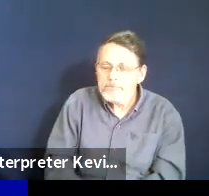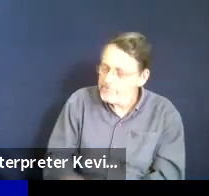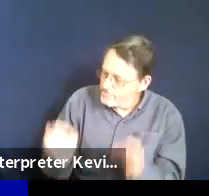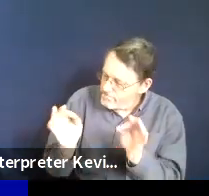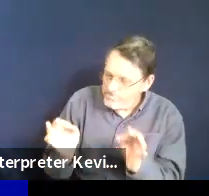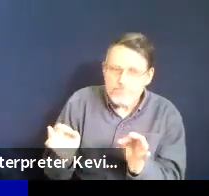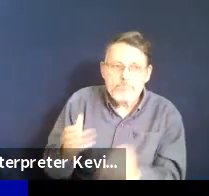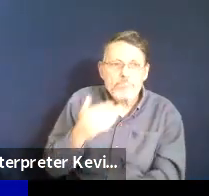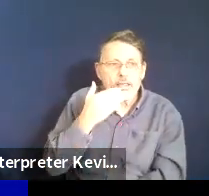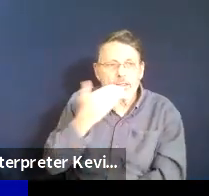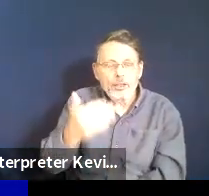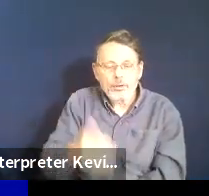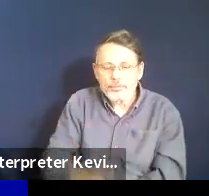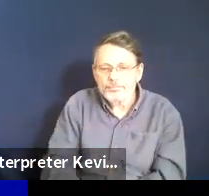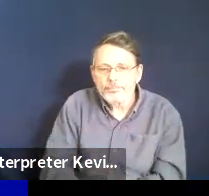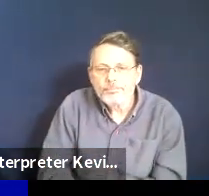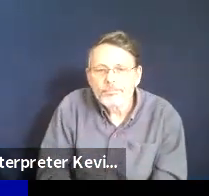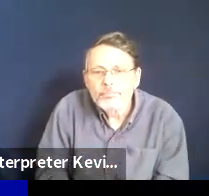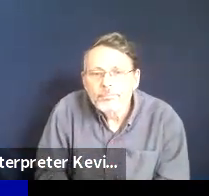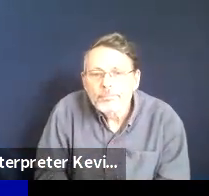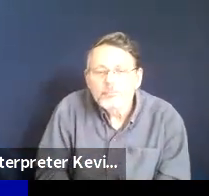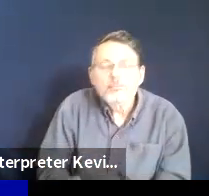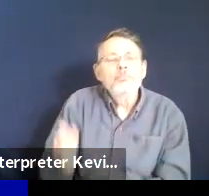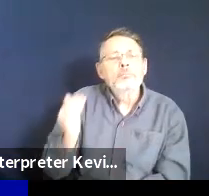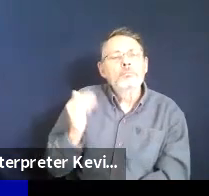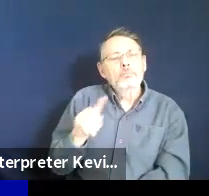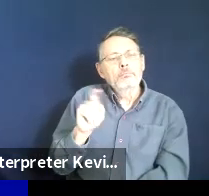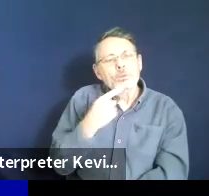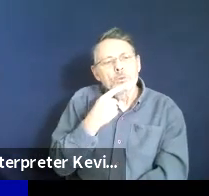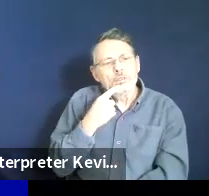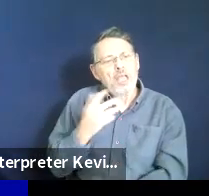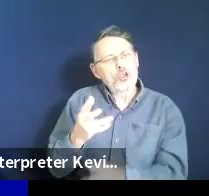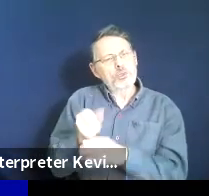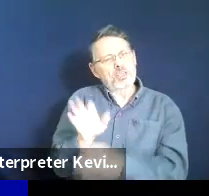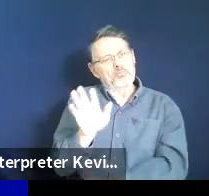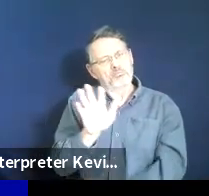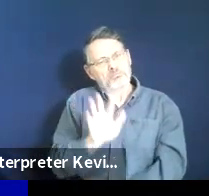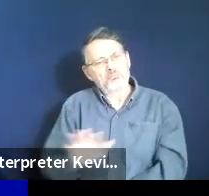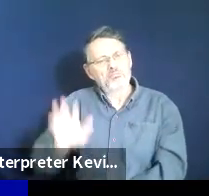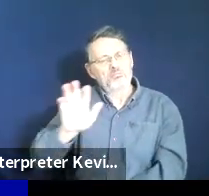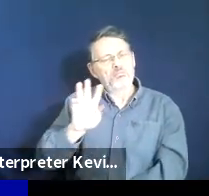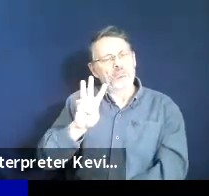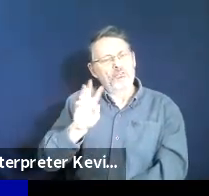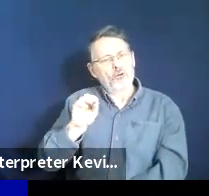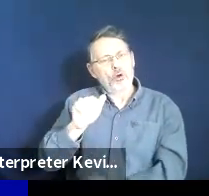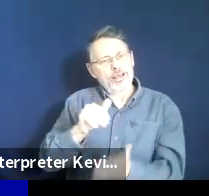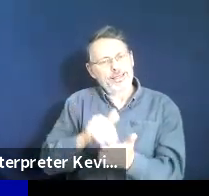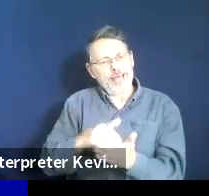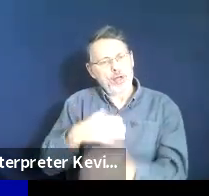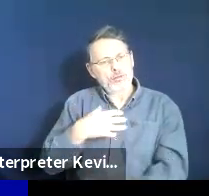you. Next question. You stated that you receive approximately 40,000 complaints a